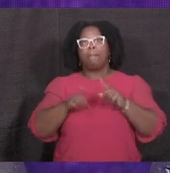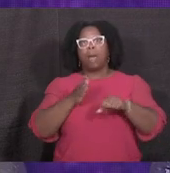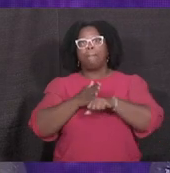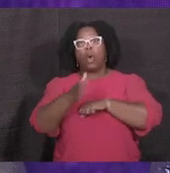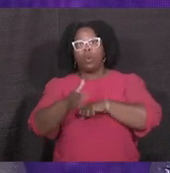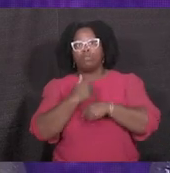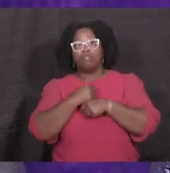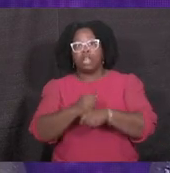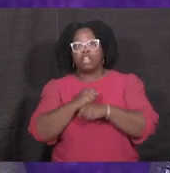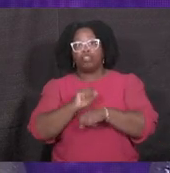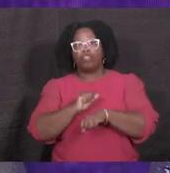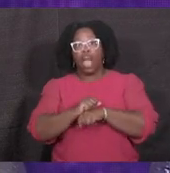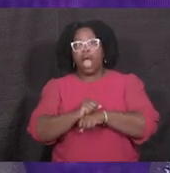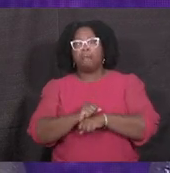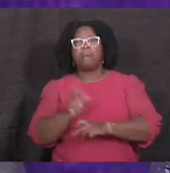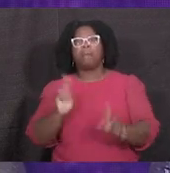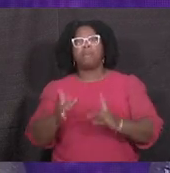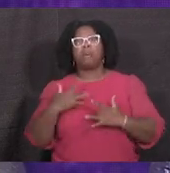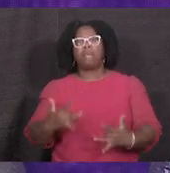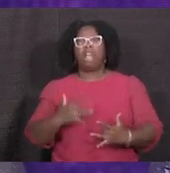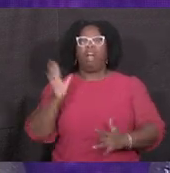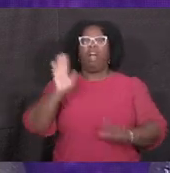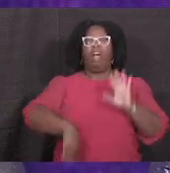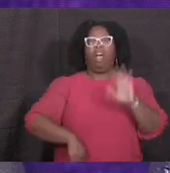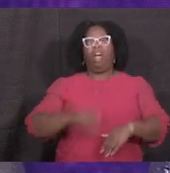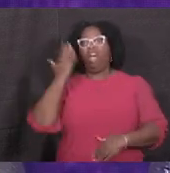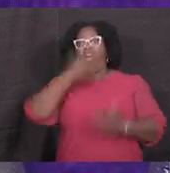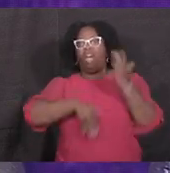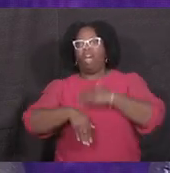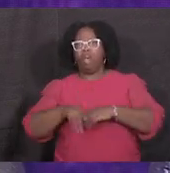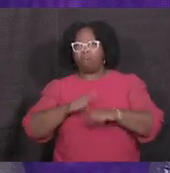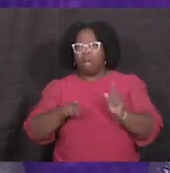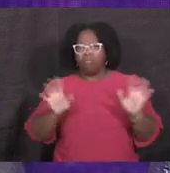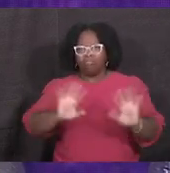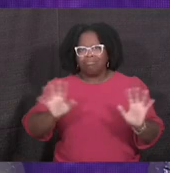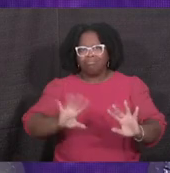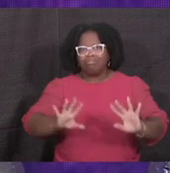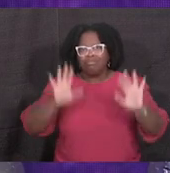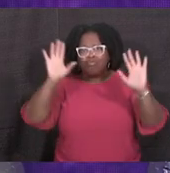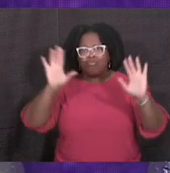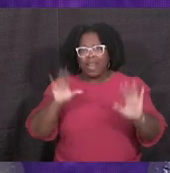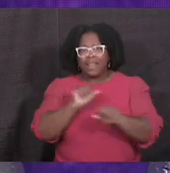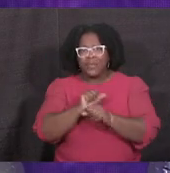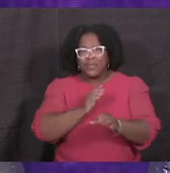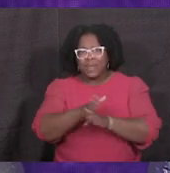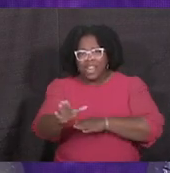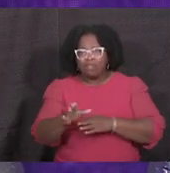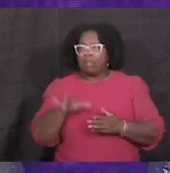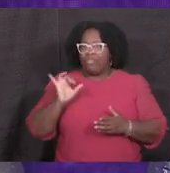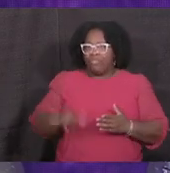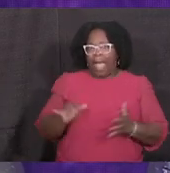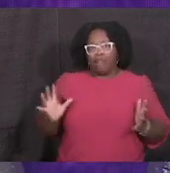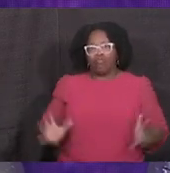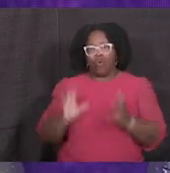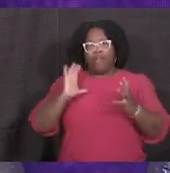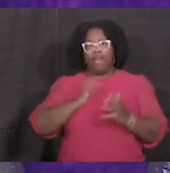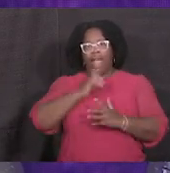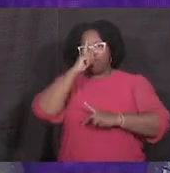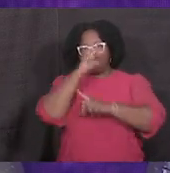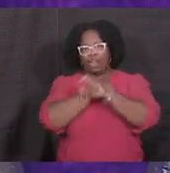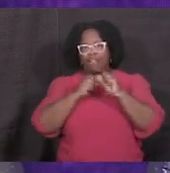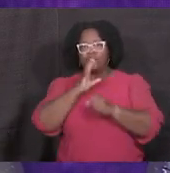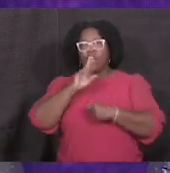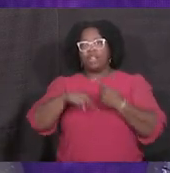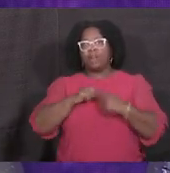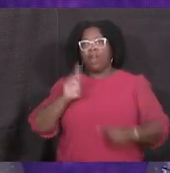often overlooked, but they're excellent careers. It's certainly something that was, you know, driving our strategy when we were talking about the curriculum for the Roybal